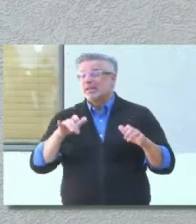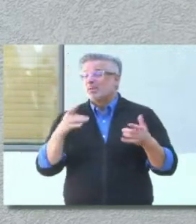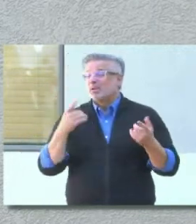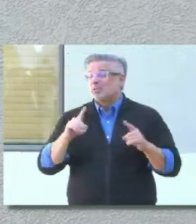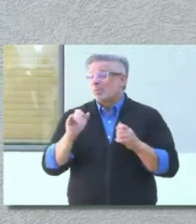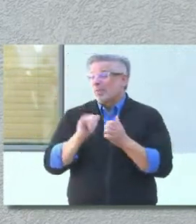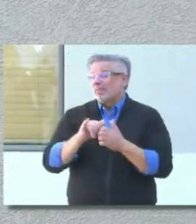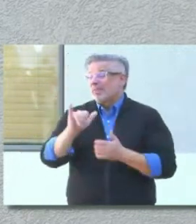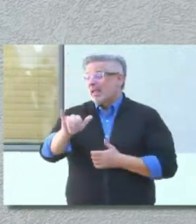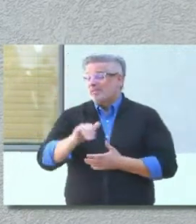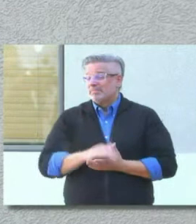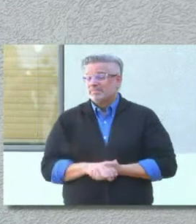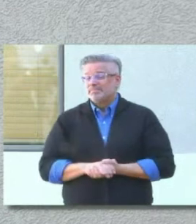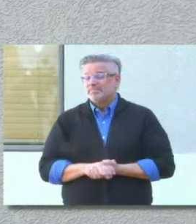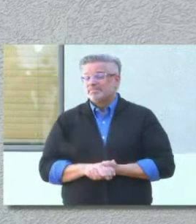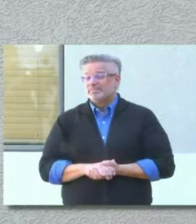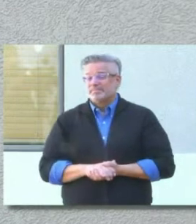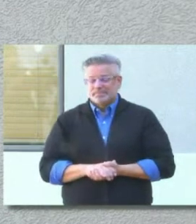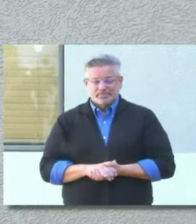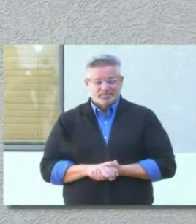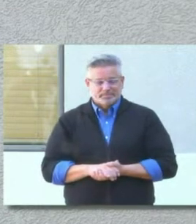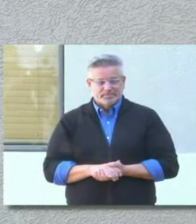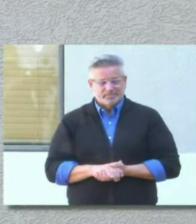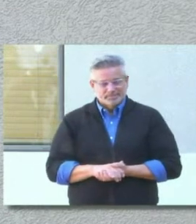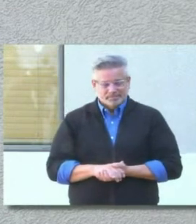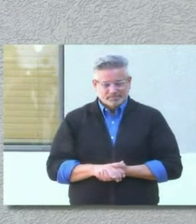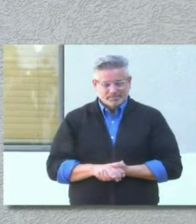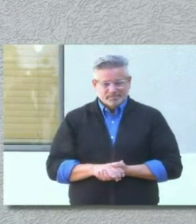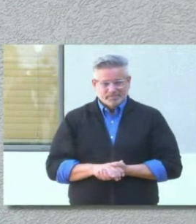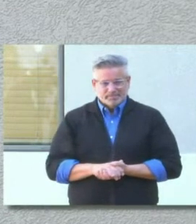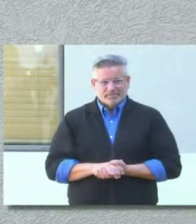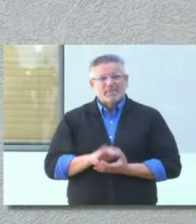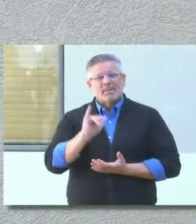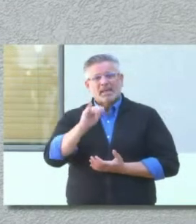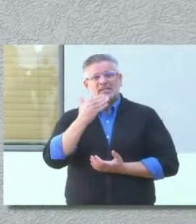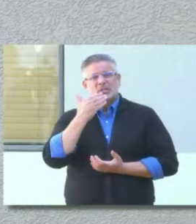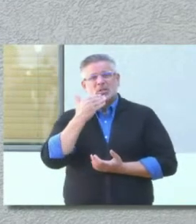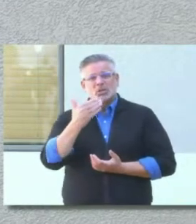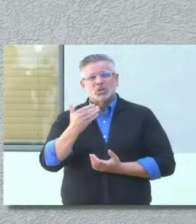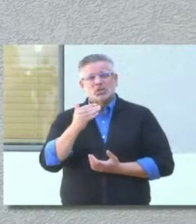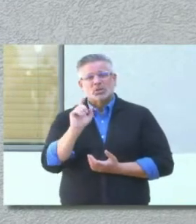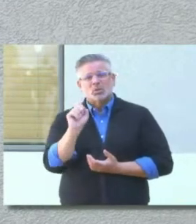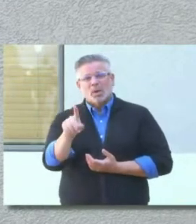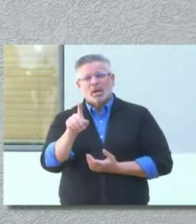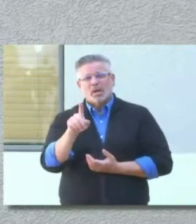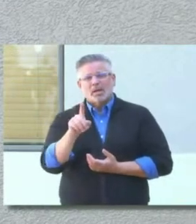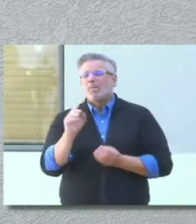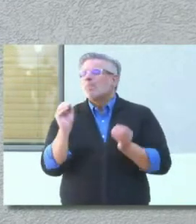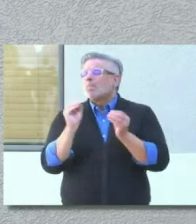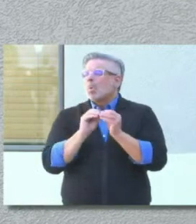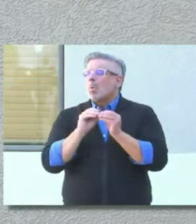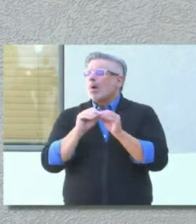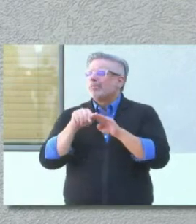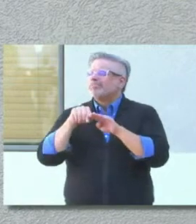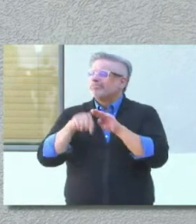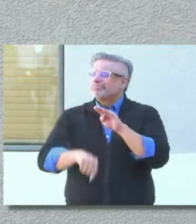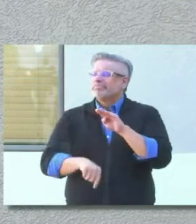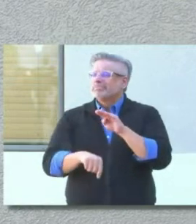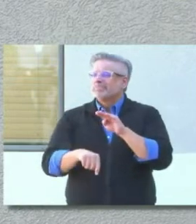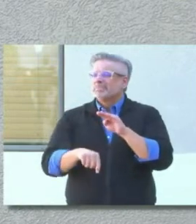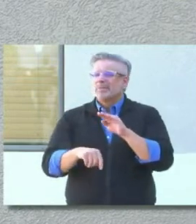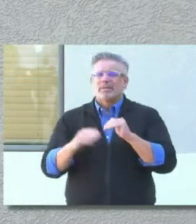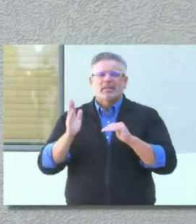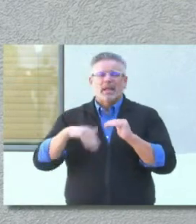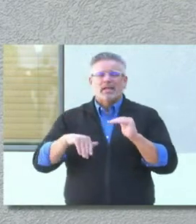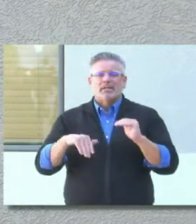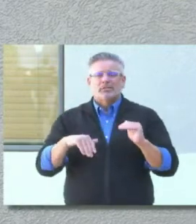on with that misinformation. So I think that's a very good question. It's a deeper question